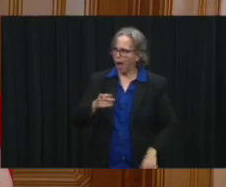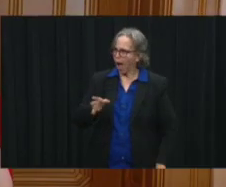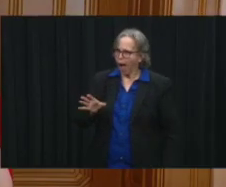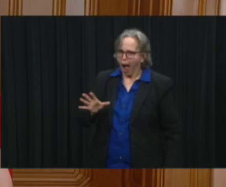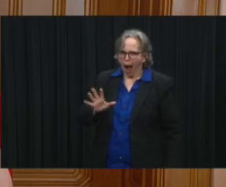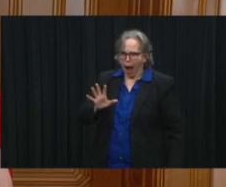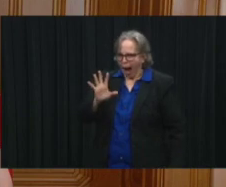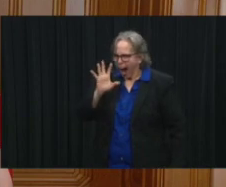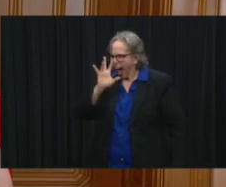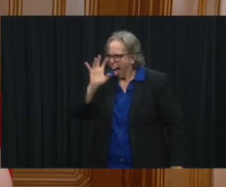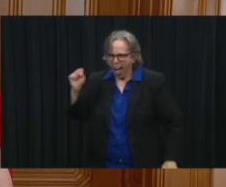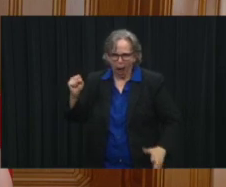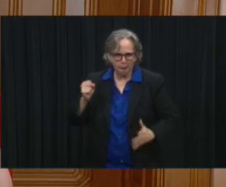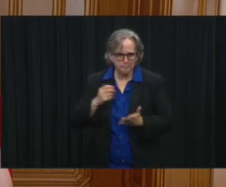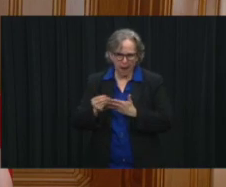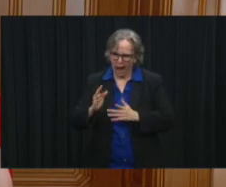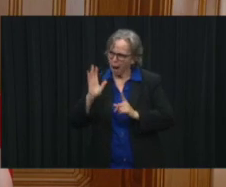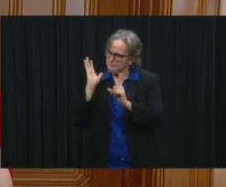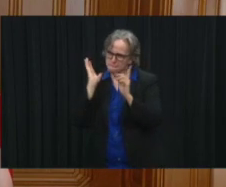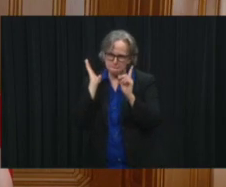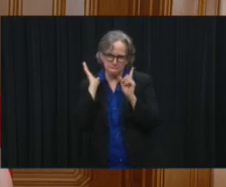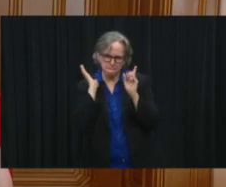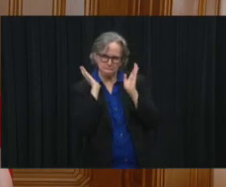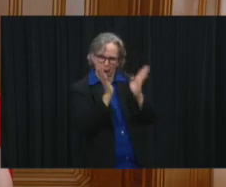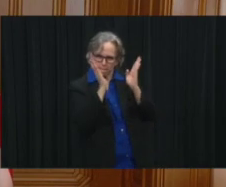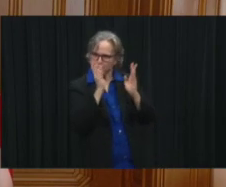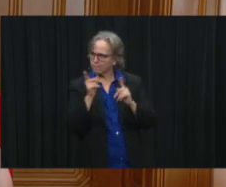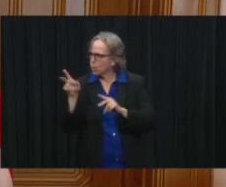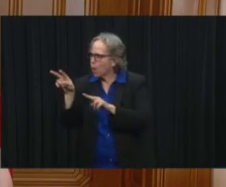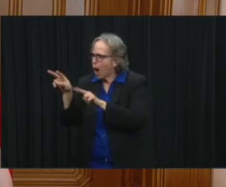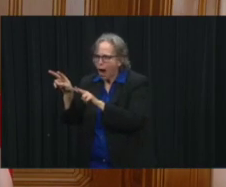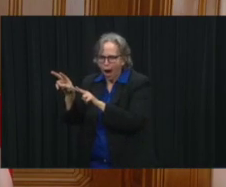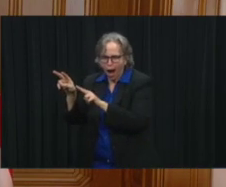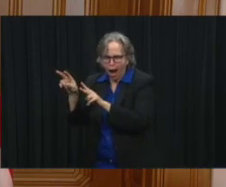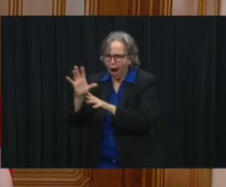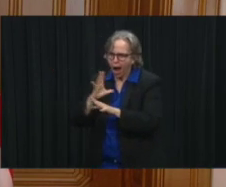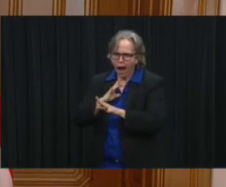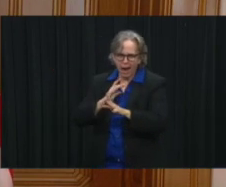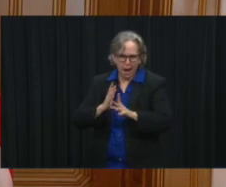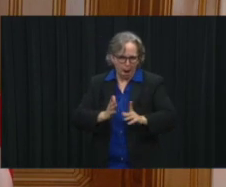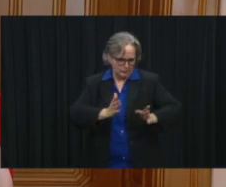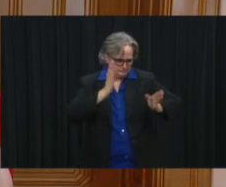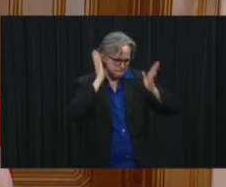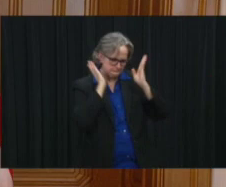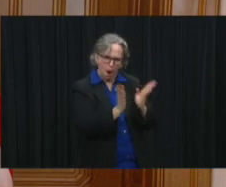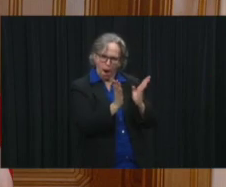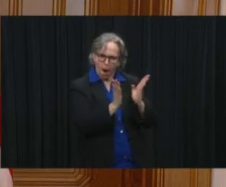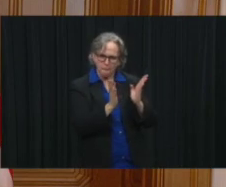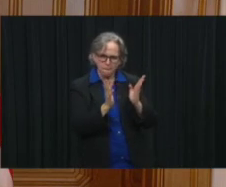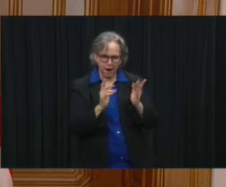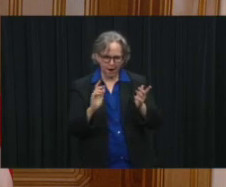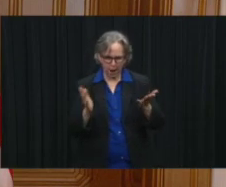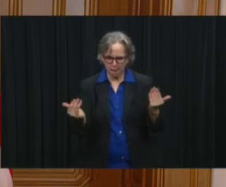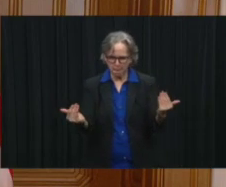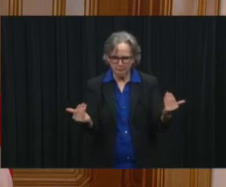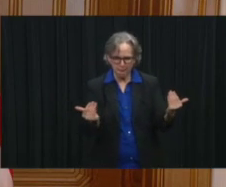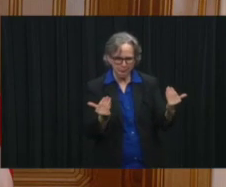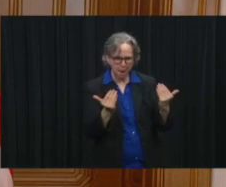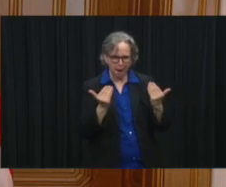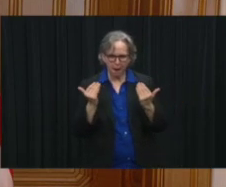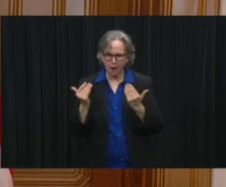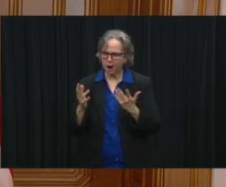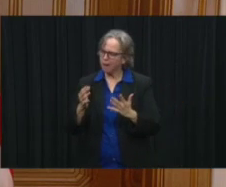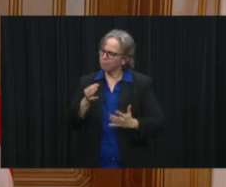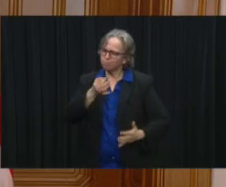something, didn't matter. Watching him up there trying to coax additional bids out of people was absolutely